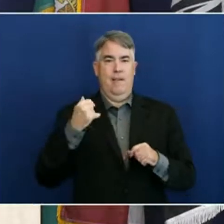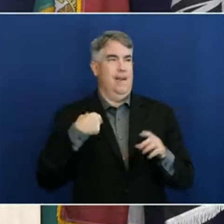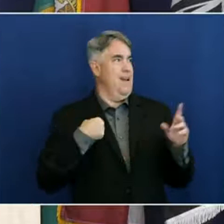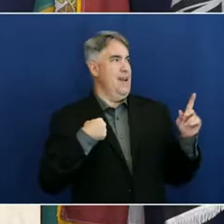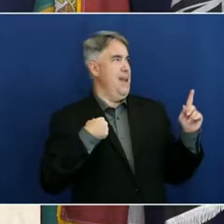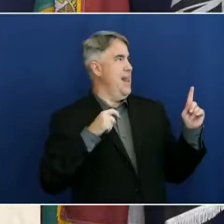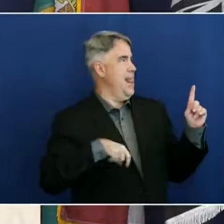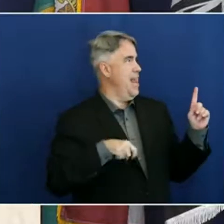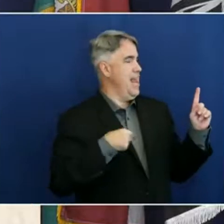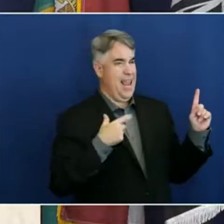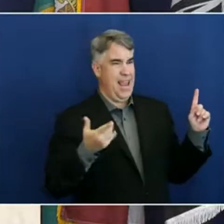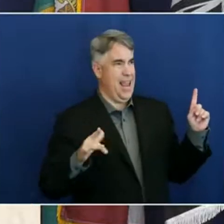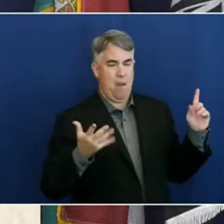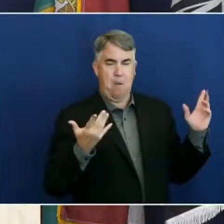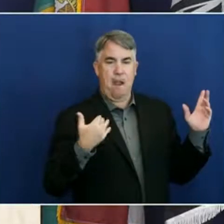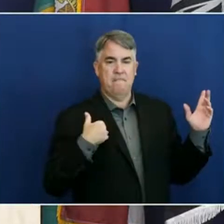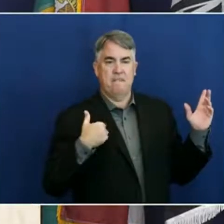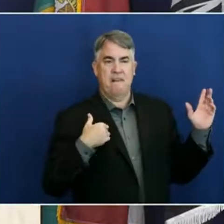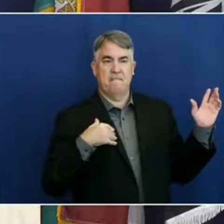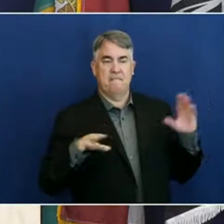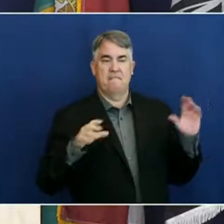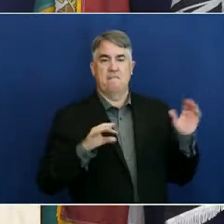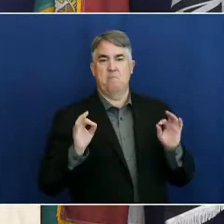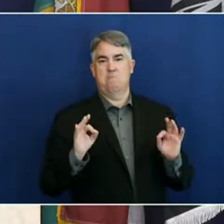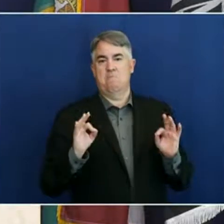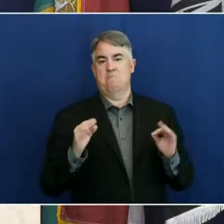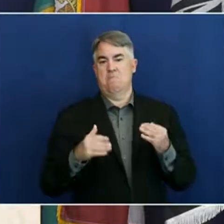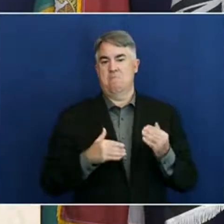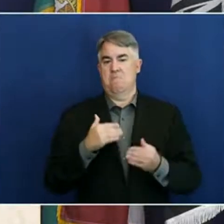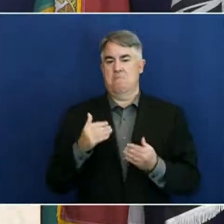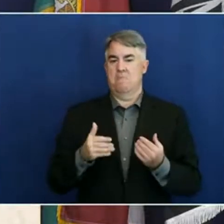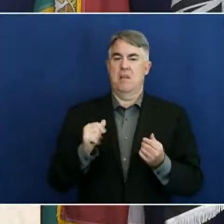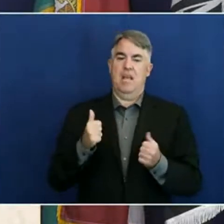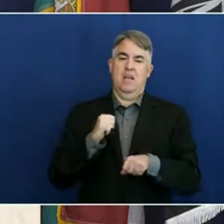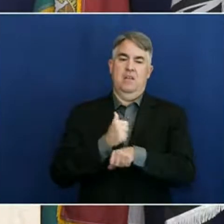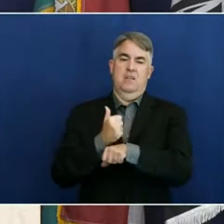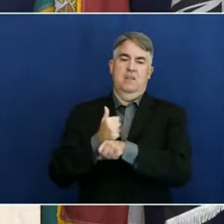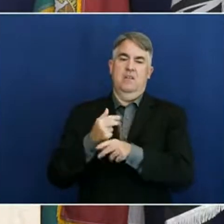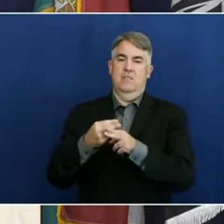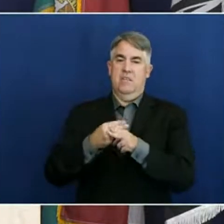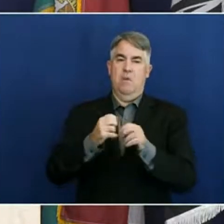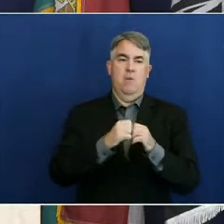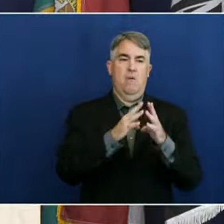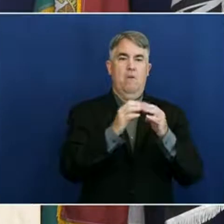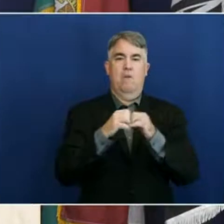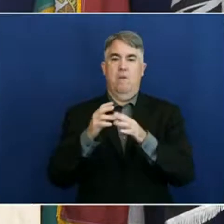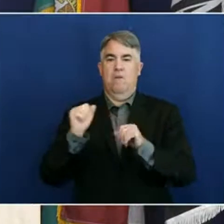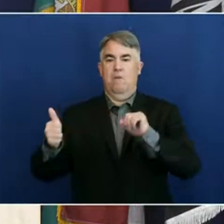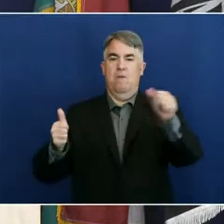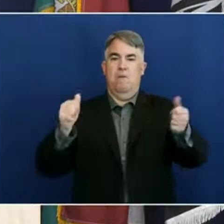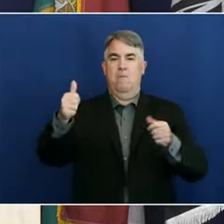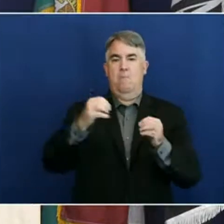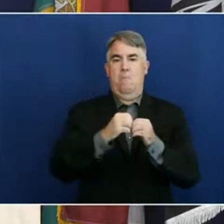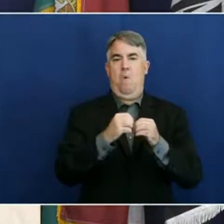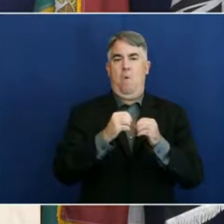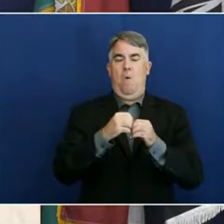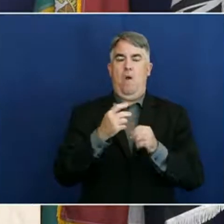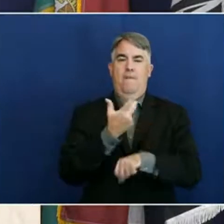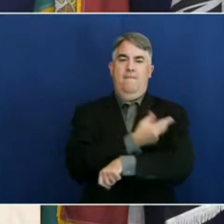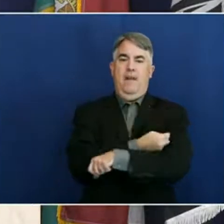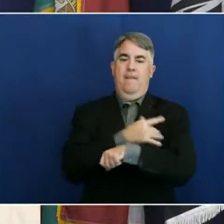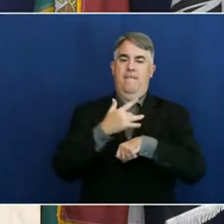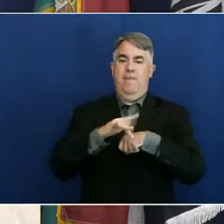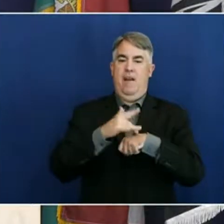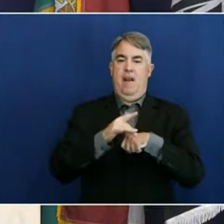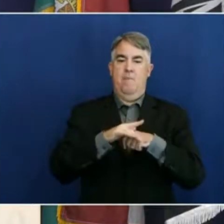expanded hours and pop-up locations and other types of things without compromising the integrity of making sure that places that